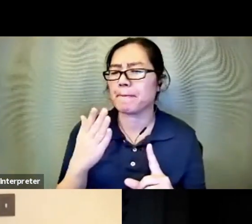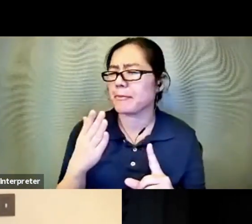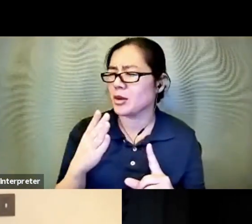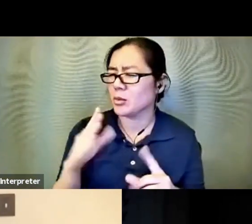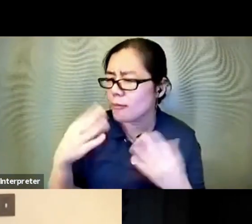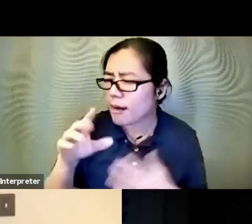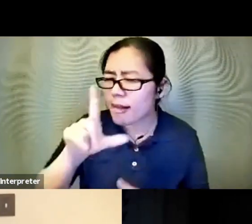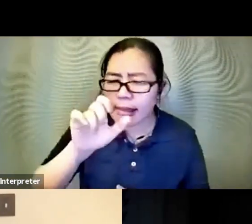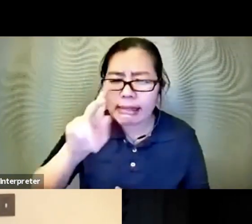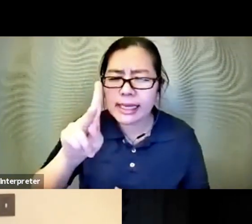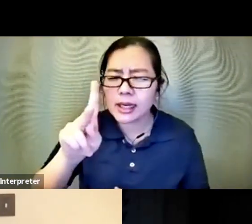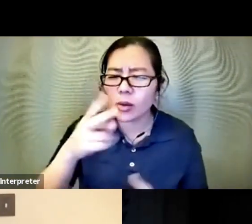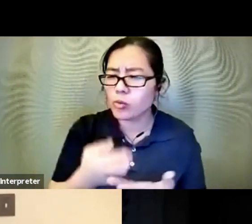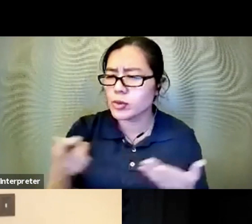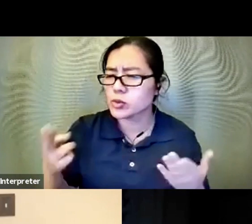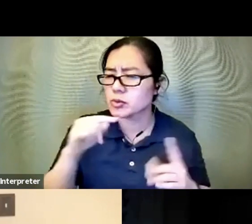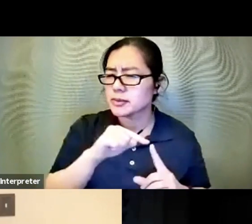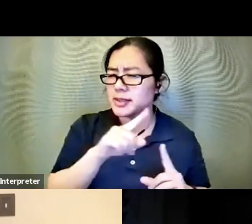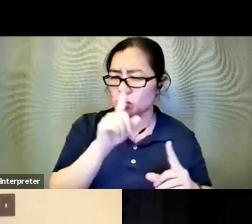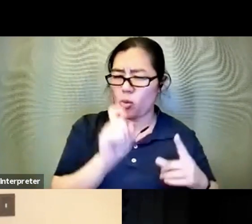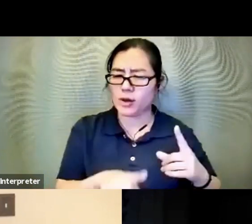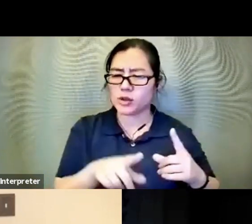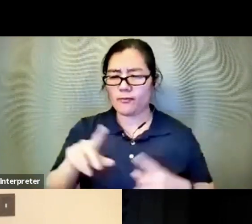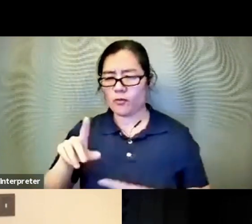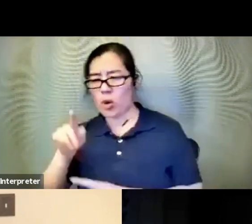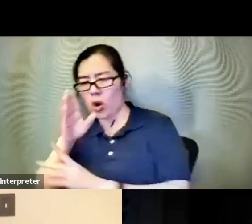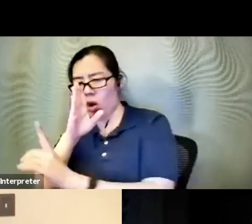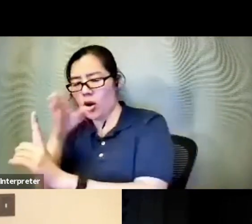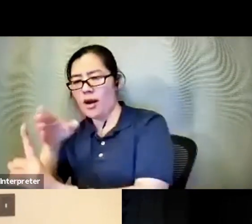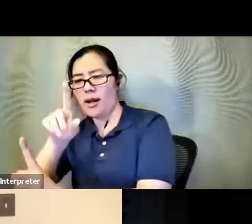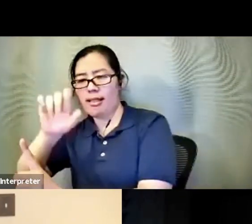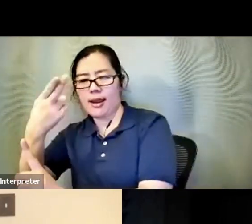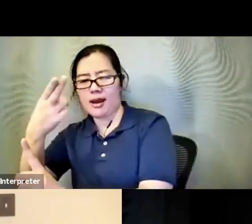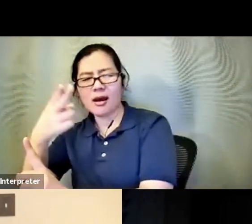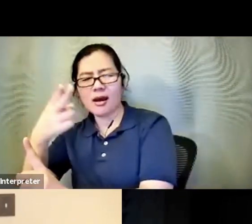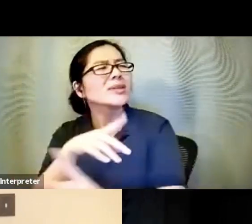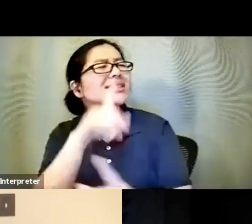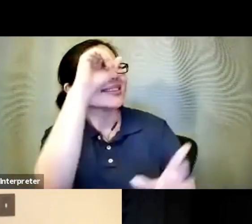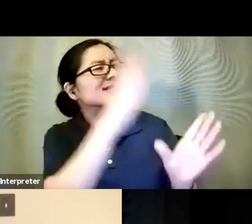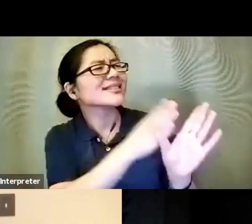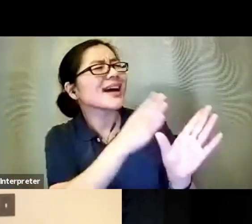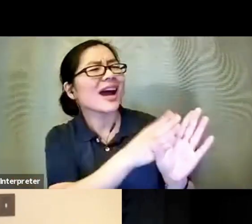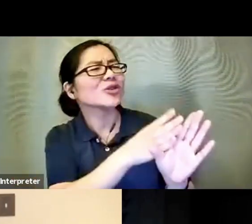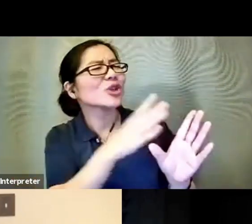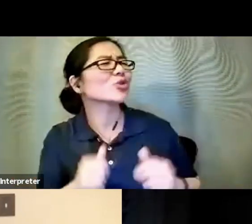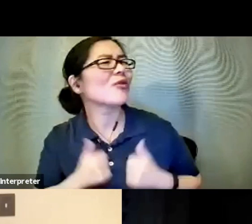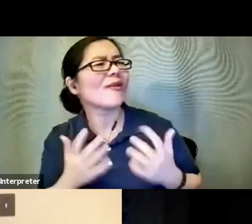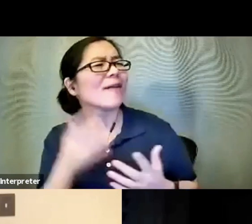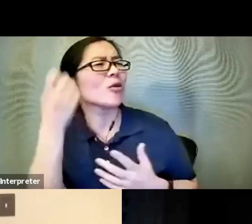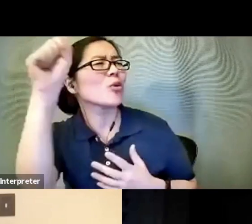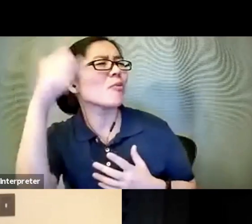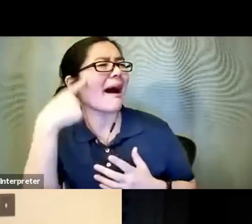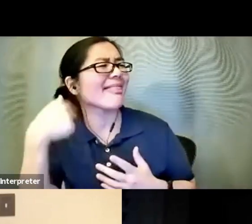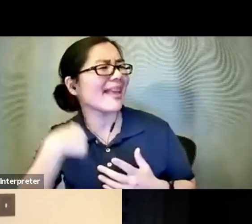or a resource. I think this question would be for Leah. Somebody said, wait, what's the psychiatric survivor movement? Because I think I am,